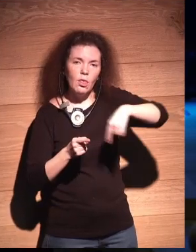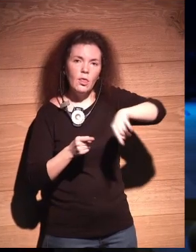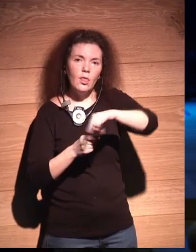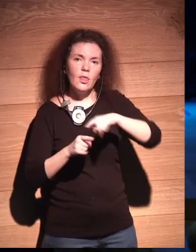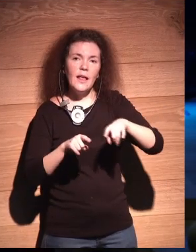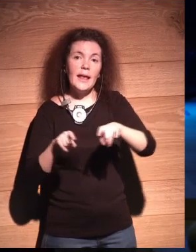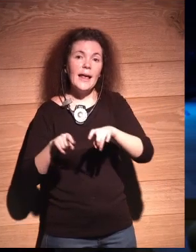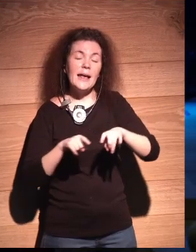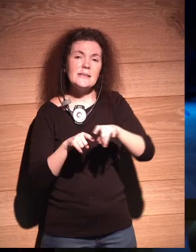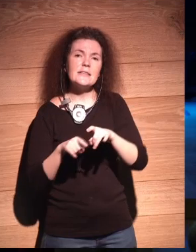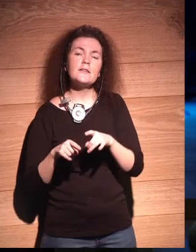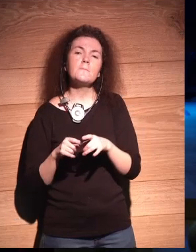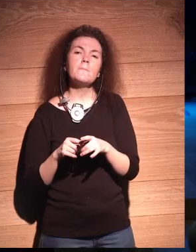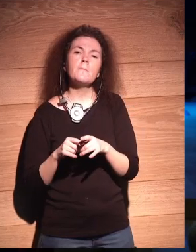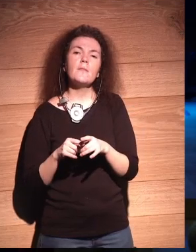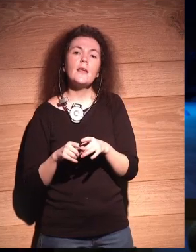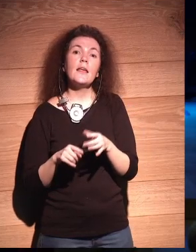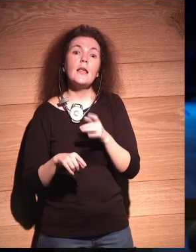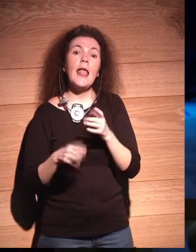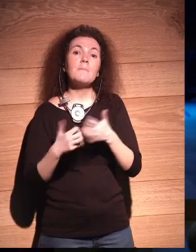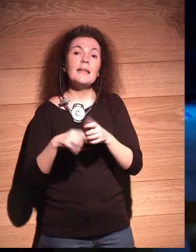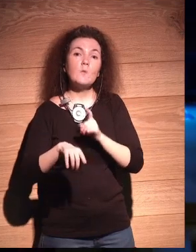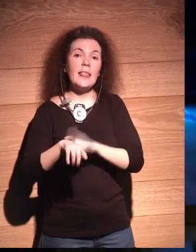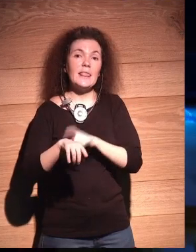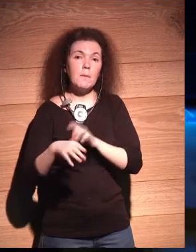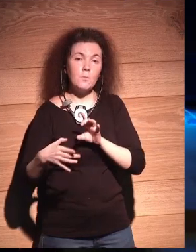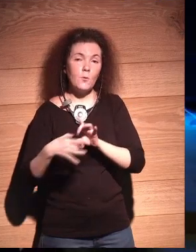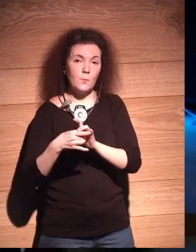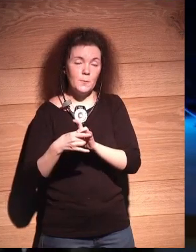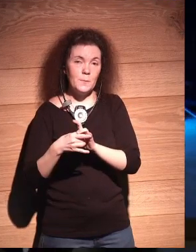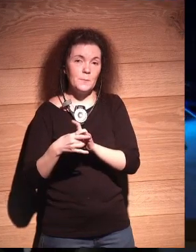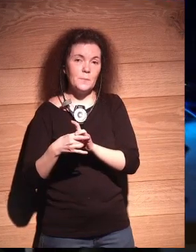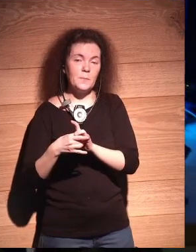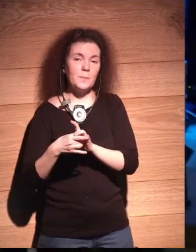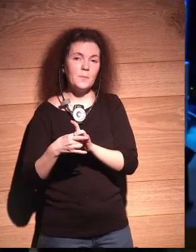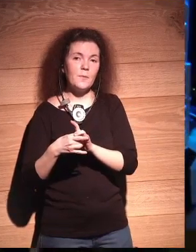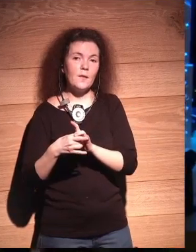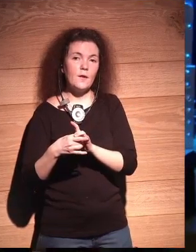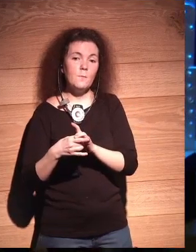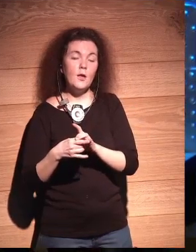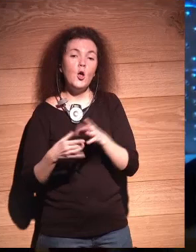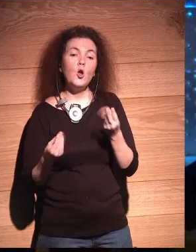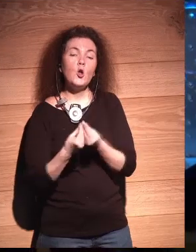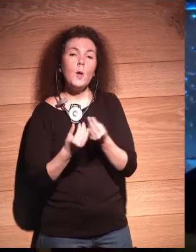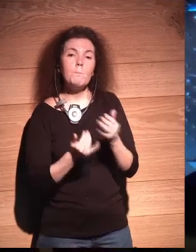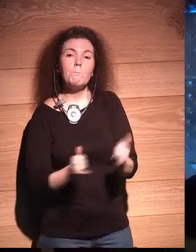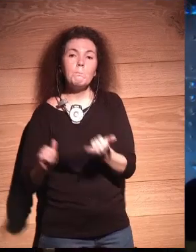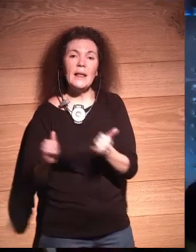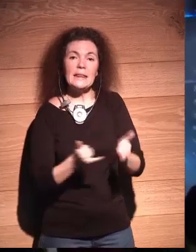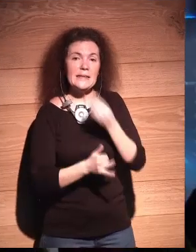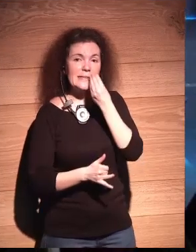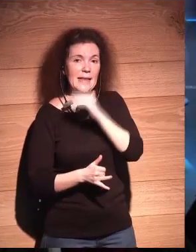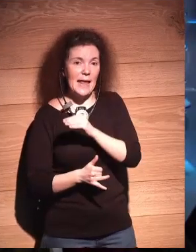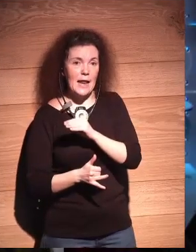mechanism were these ice skates that were blades frozen into blocks of ice. So when the ice melts and you lose your